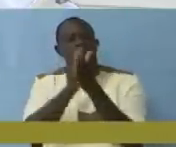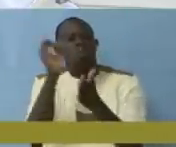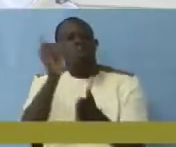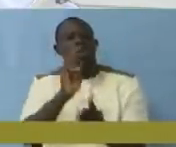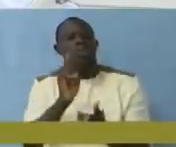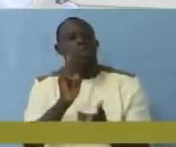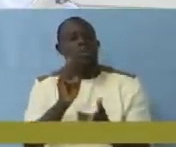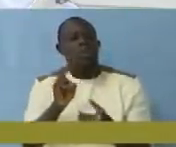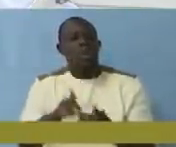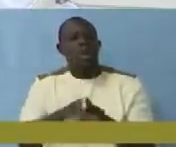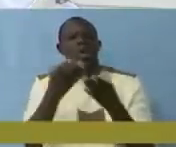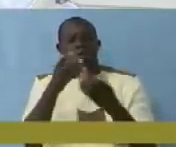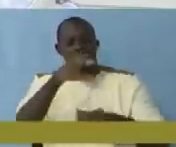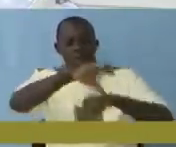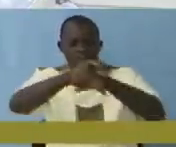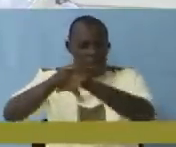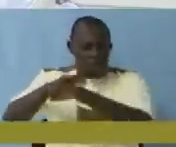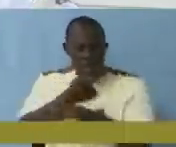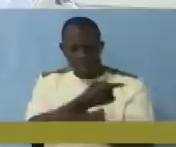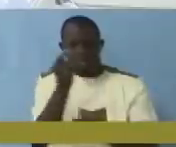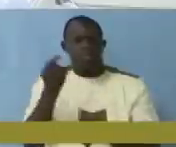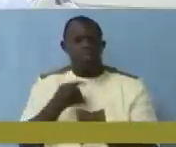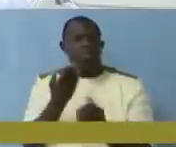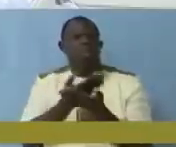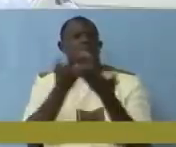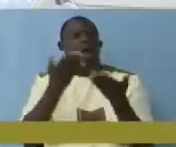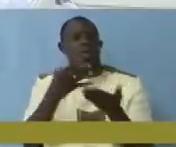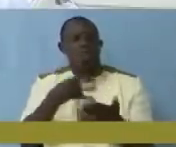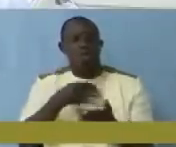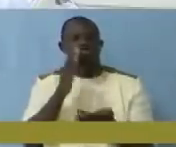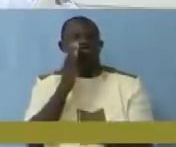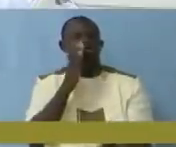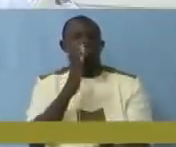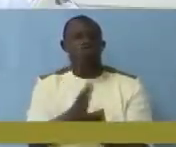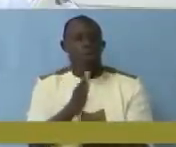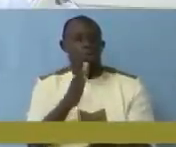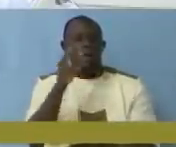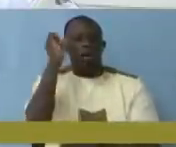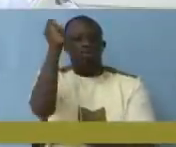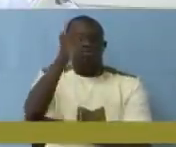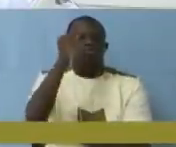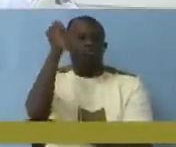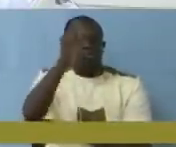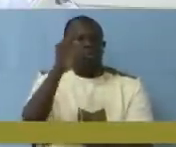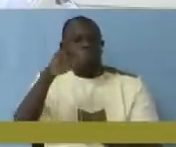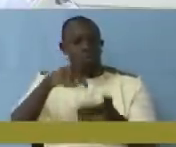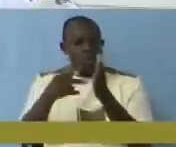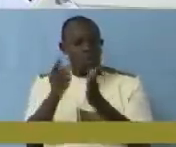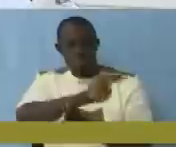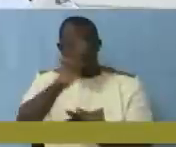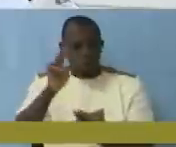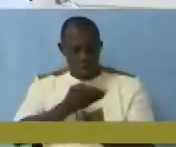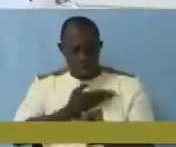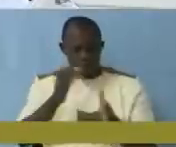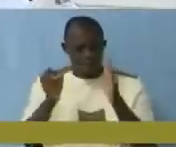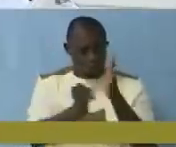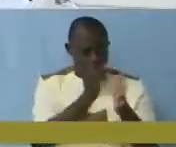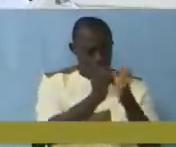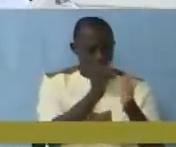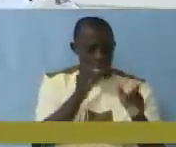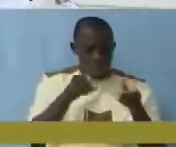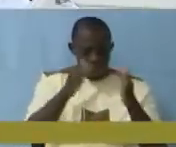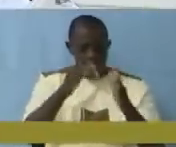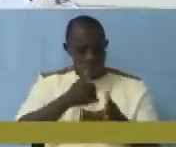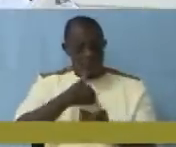quell the demonstration. My understanding of it. So there was no investigation. As far as I know.